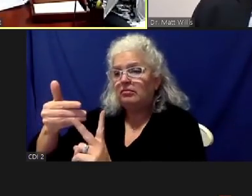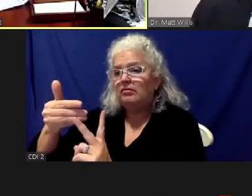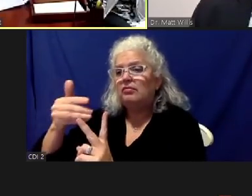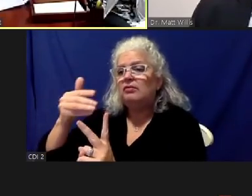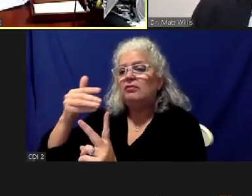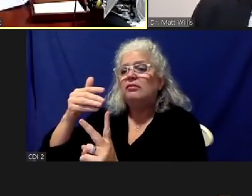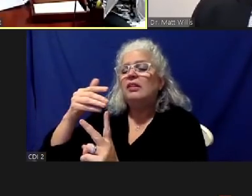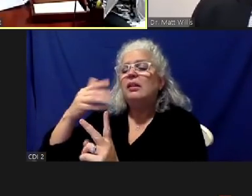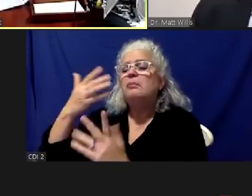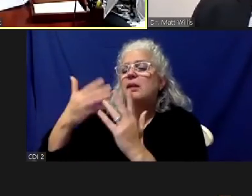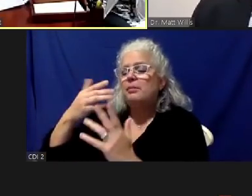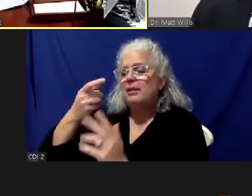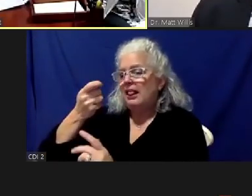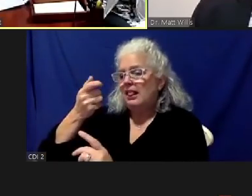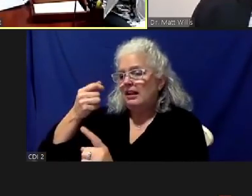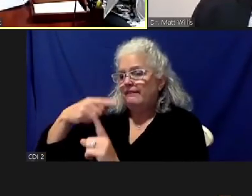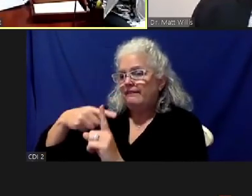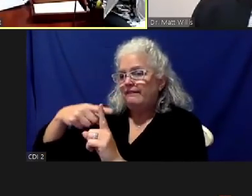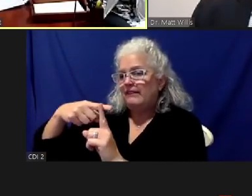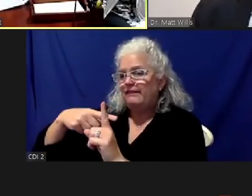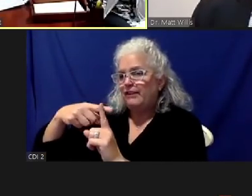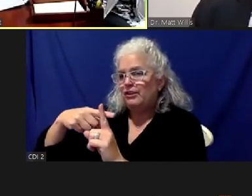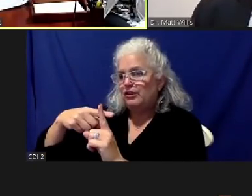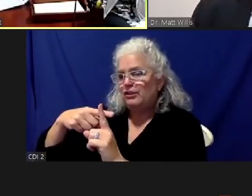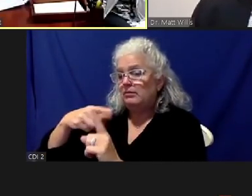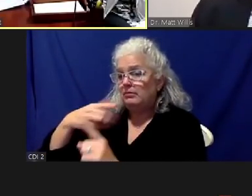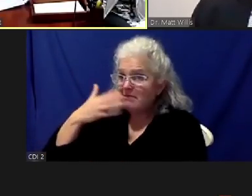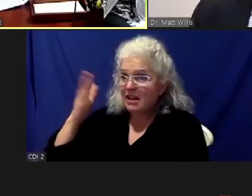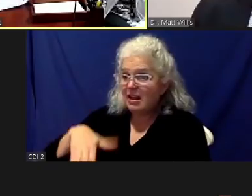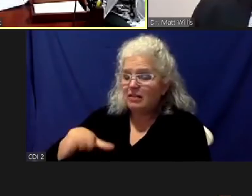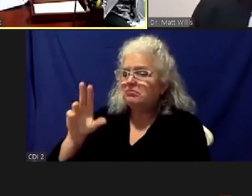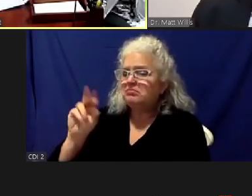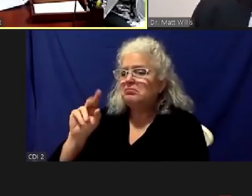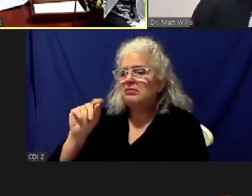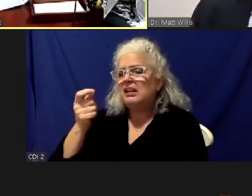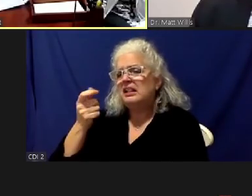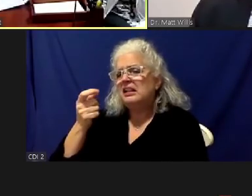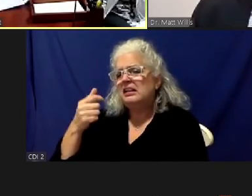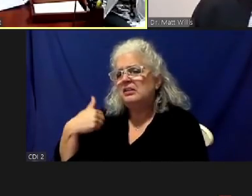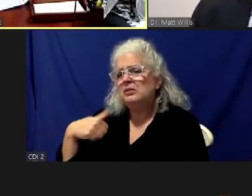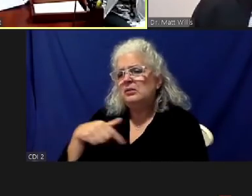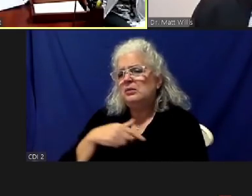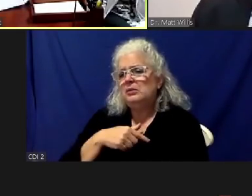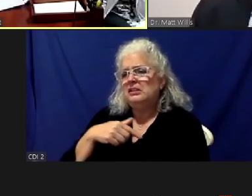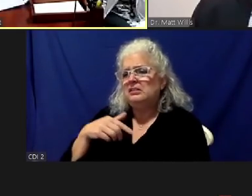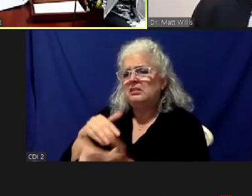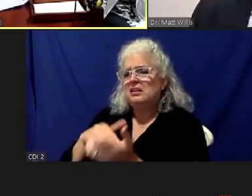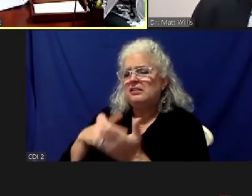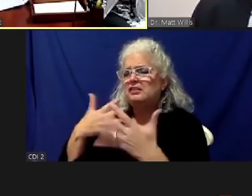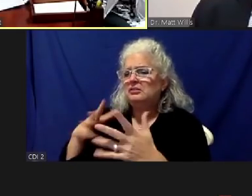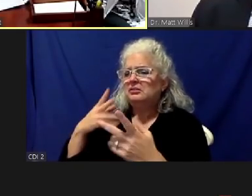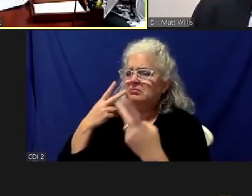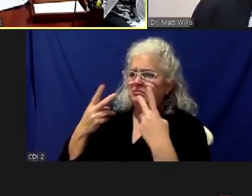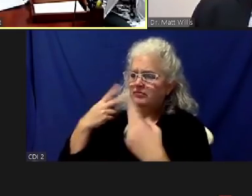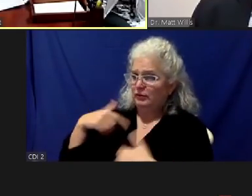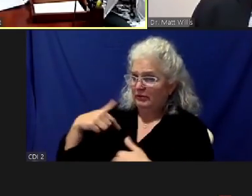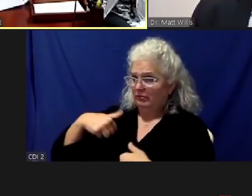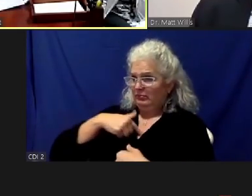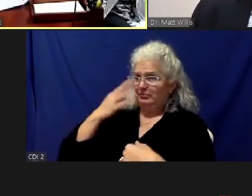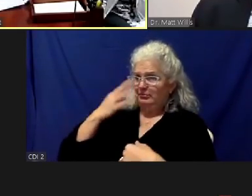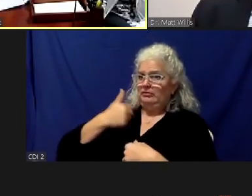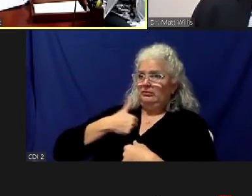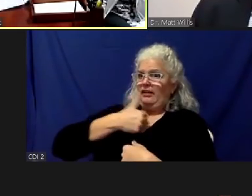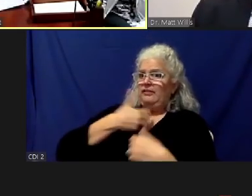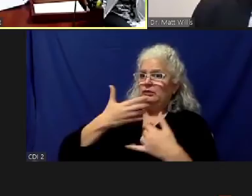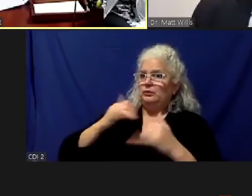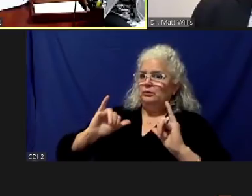very satisfied that we could feel ourselves having an immune response. In terms of serious adverse effects, we've had,